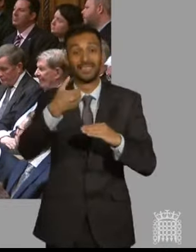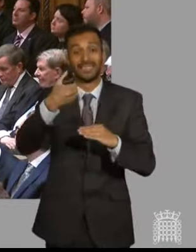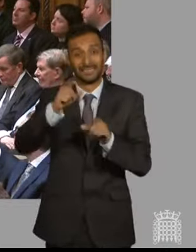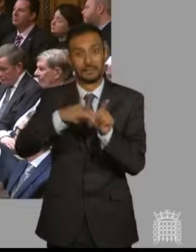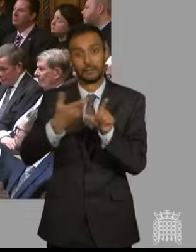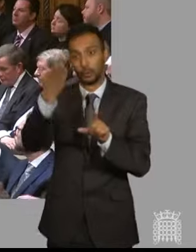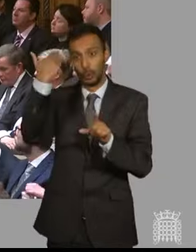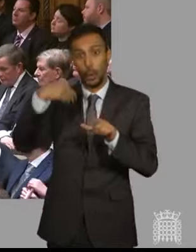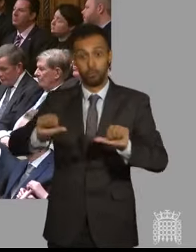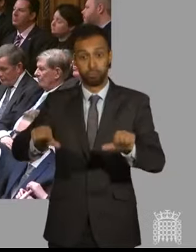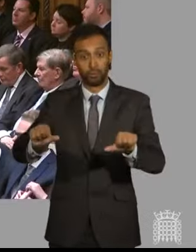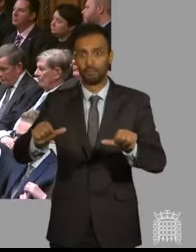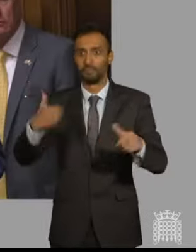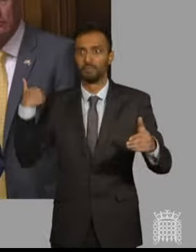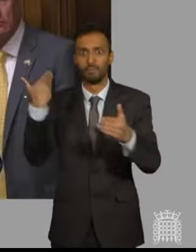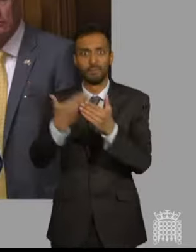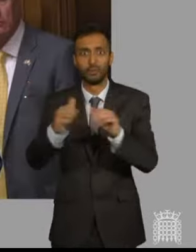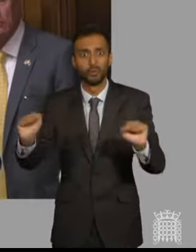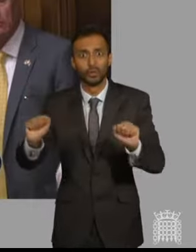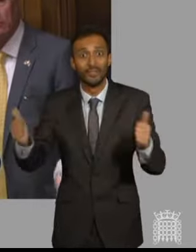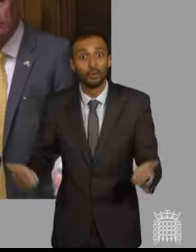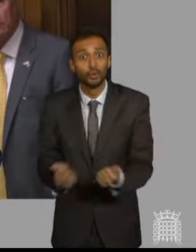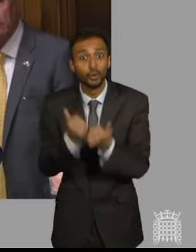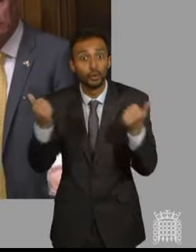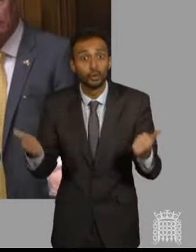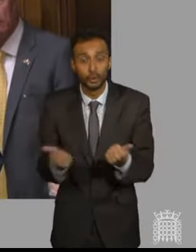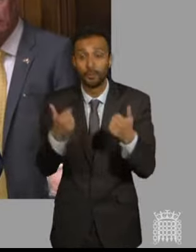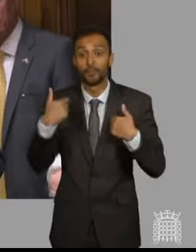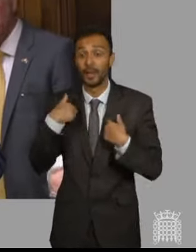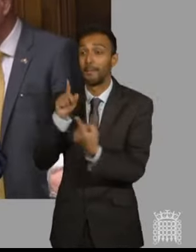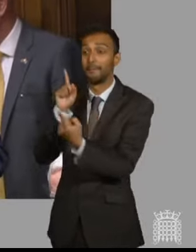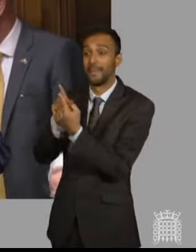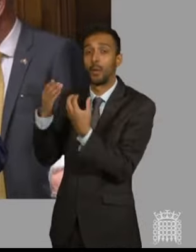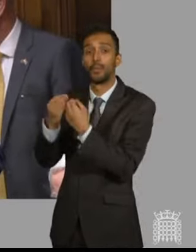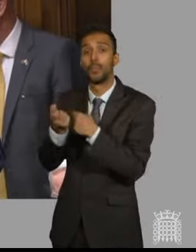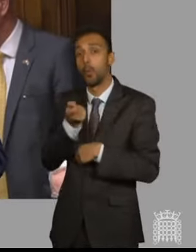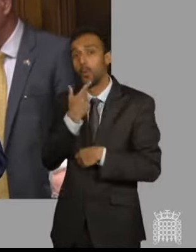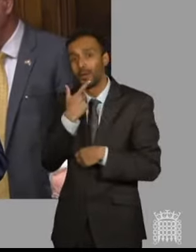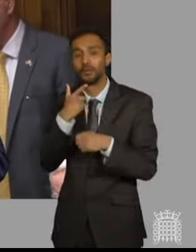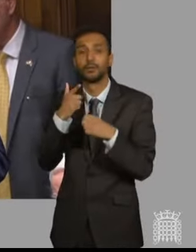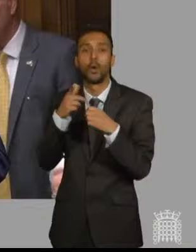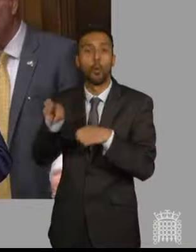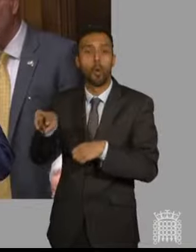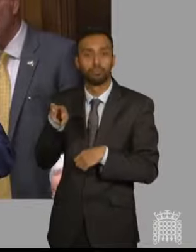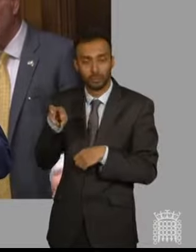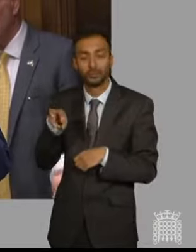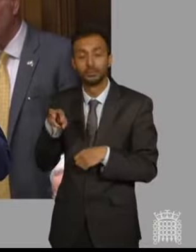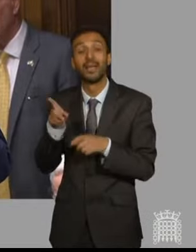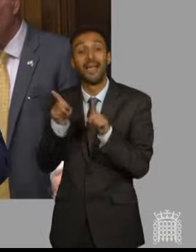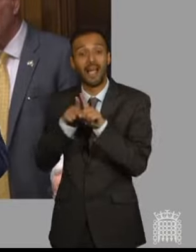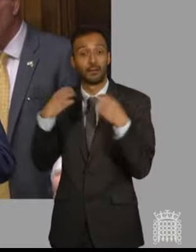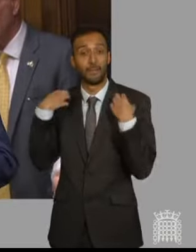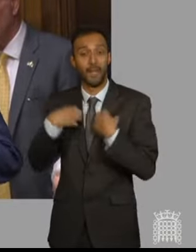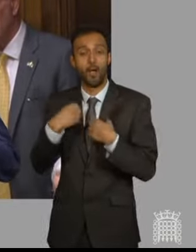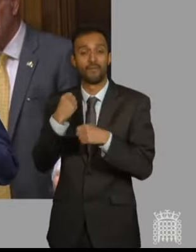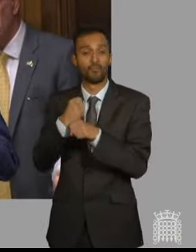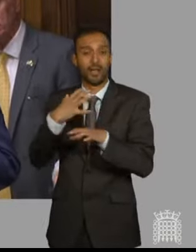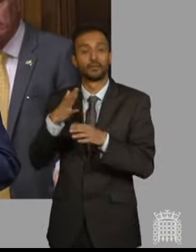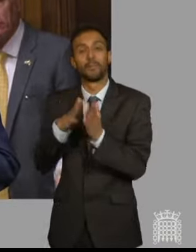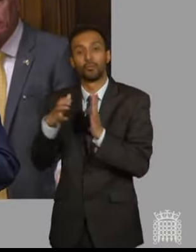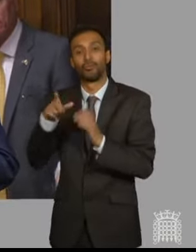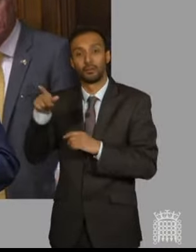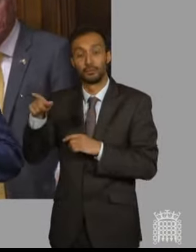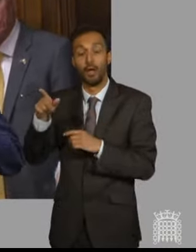and St Helens Council, as well as the Mayor of Greater Manchester, and I'm pleased to say an agreement in principle has been reached to bring forward proposals to